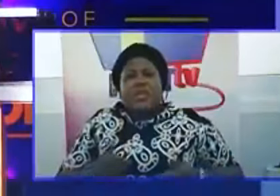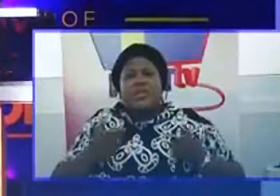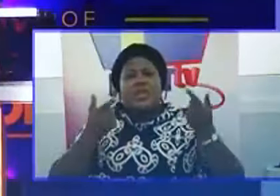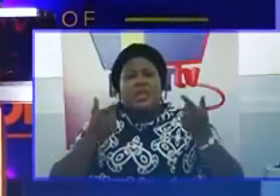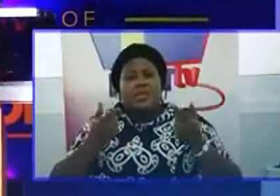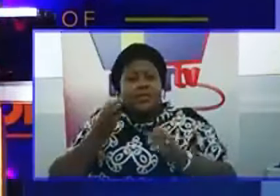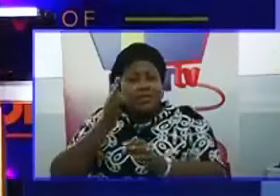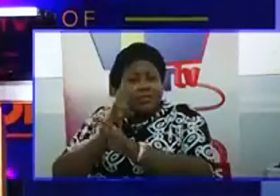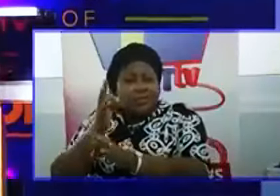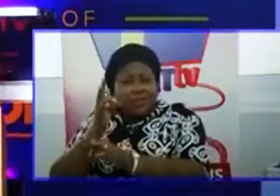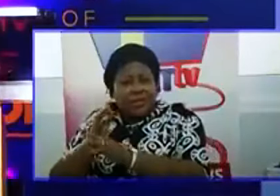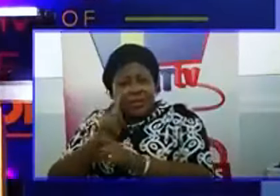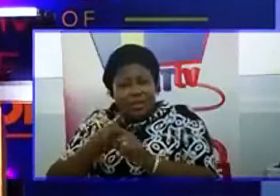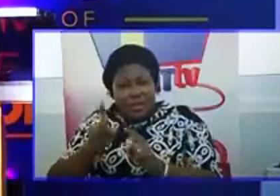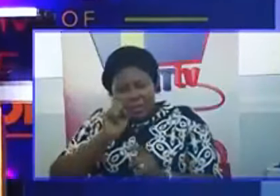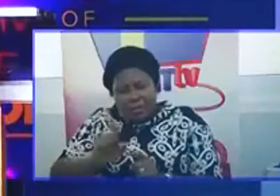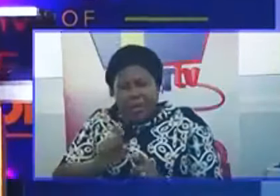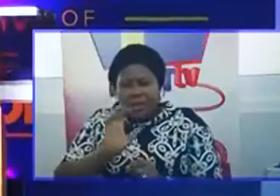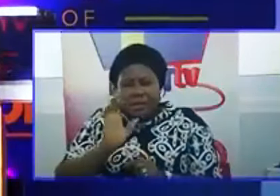take advantage of the gifts.